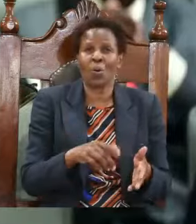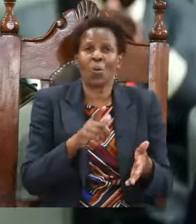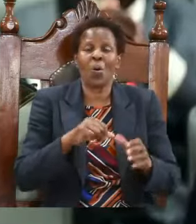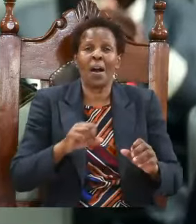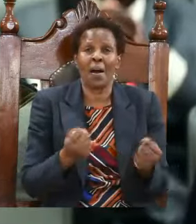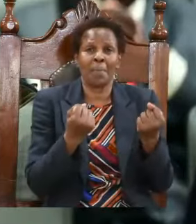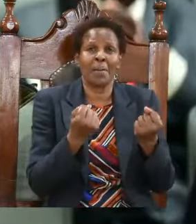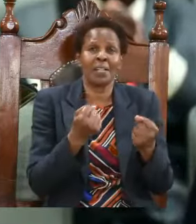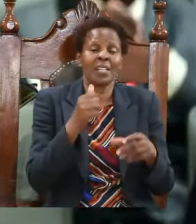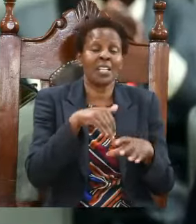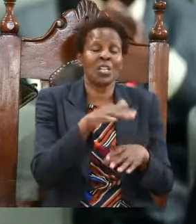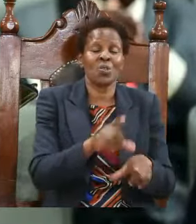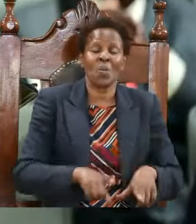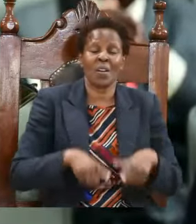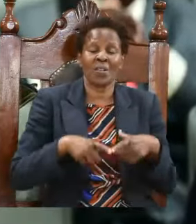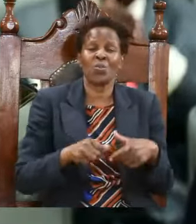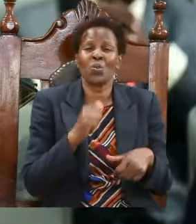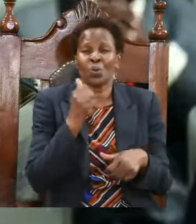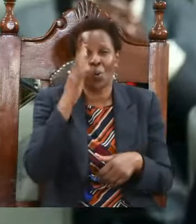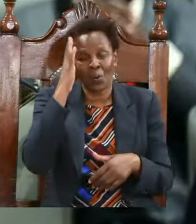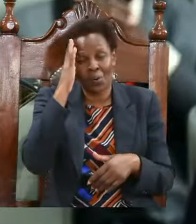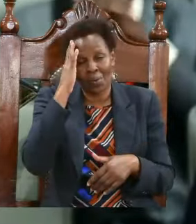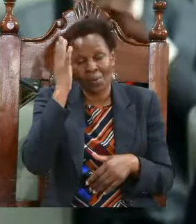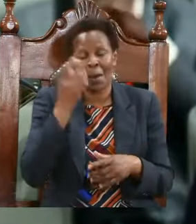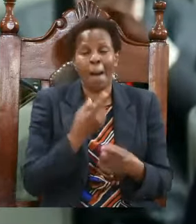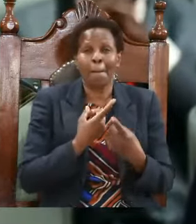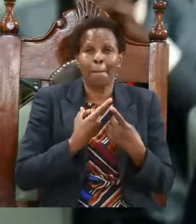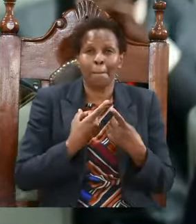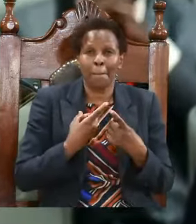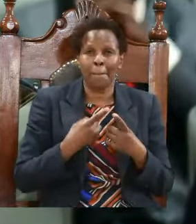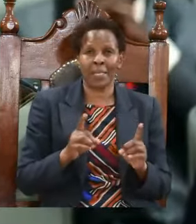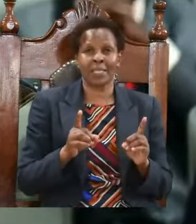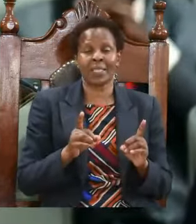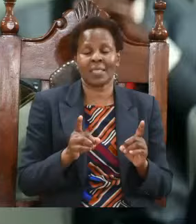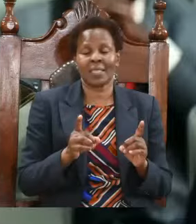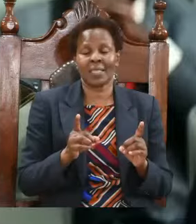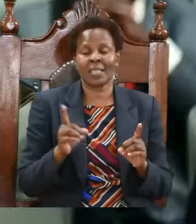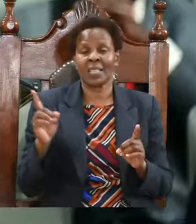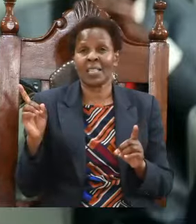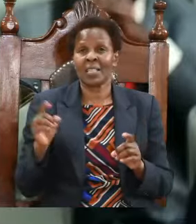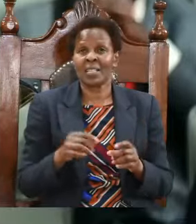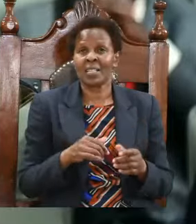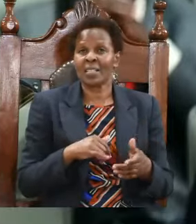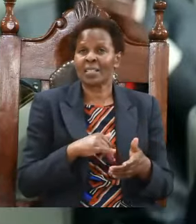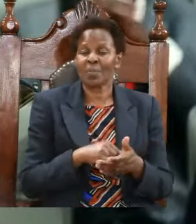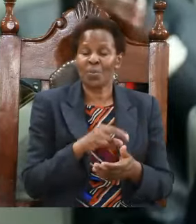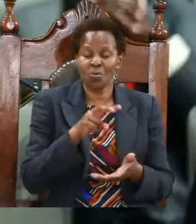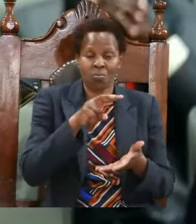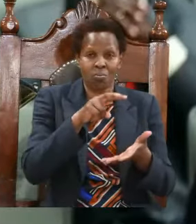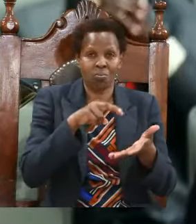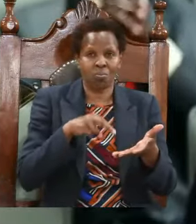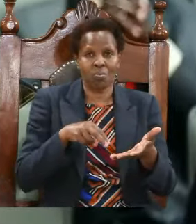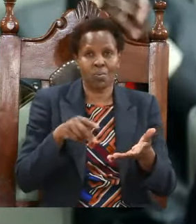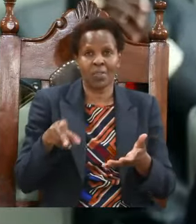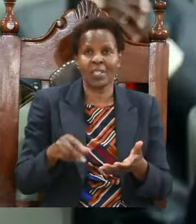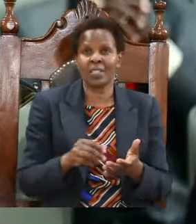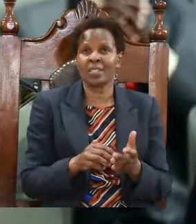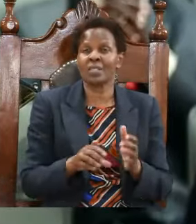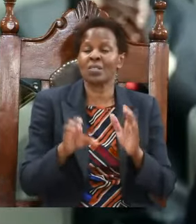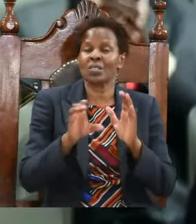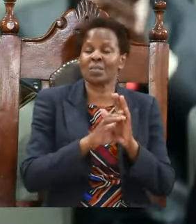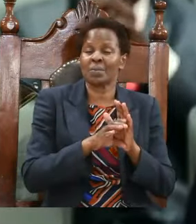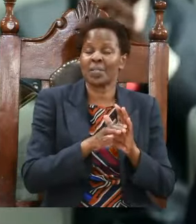me. I do not know. But you can have, when you look at Joshua in